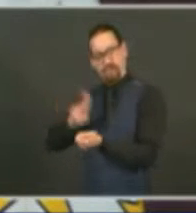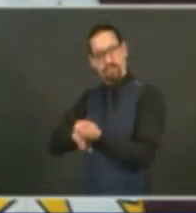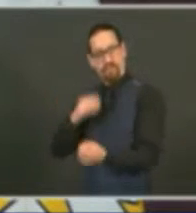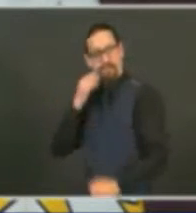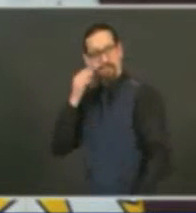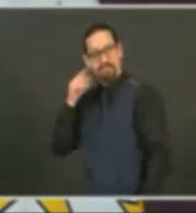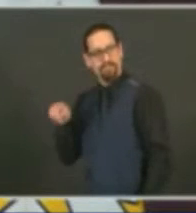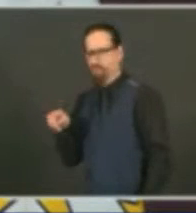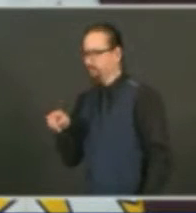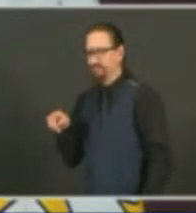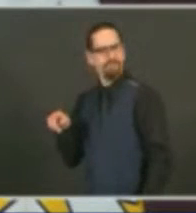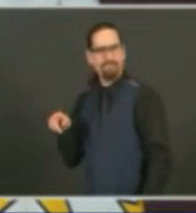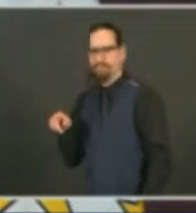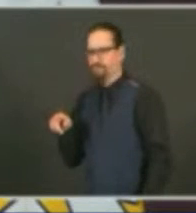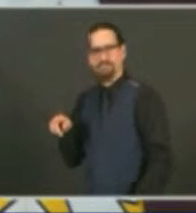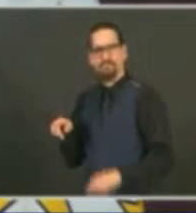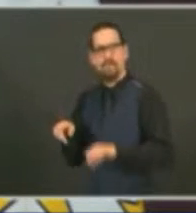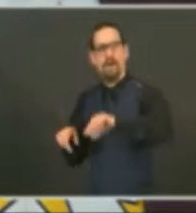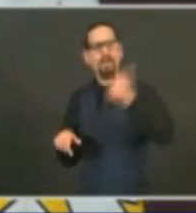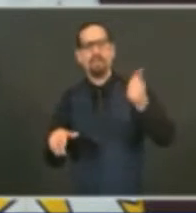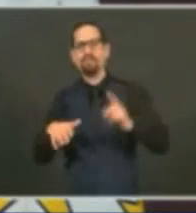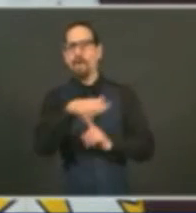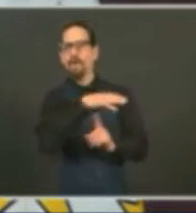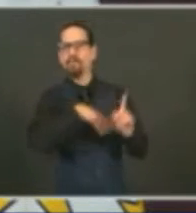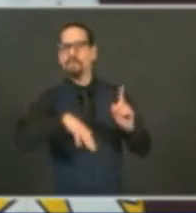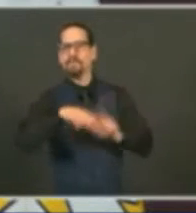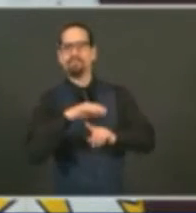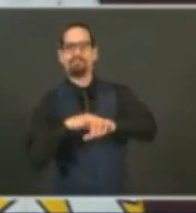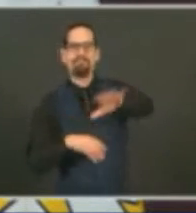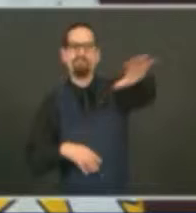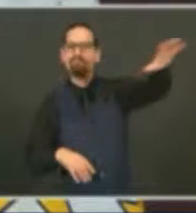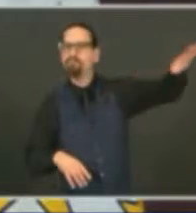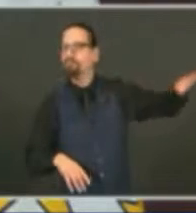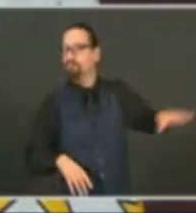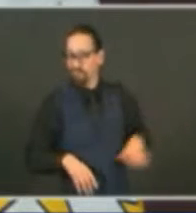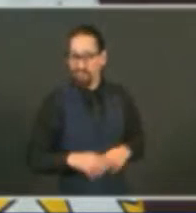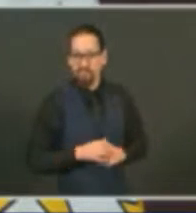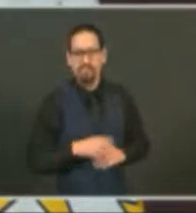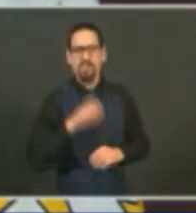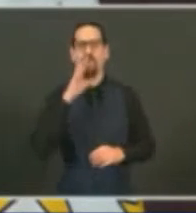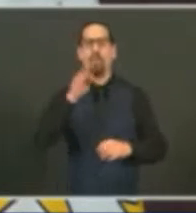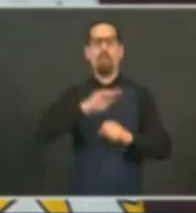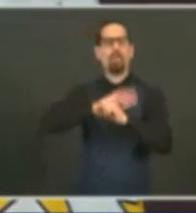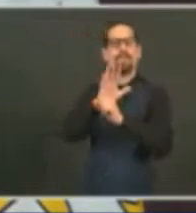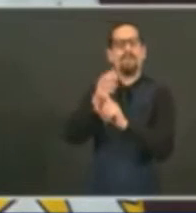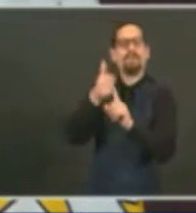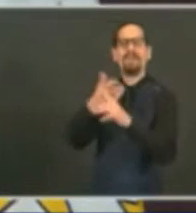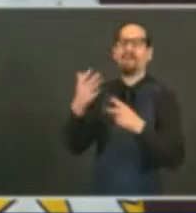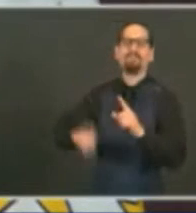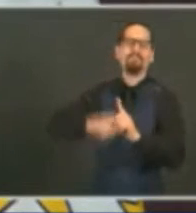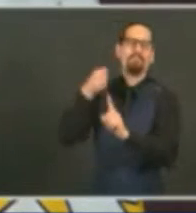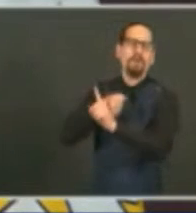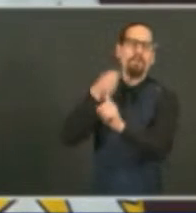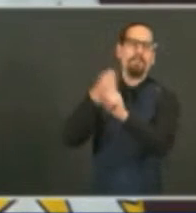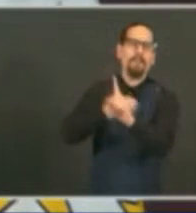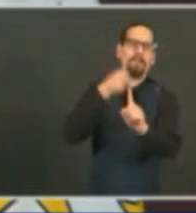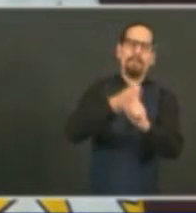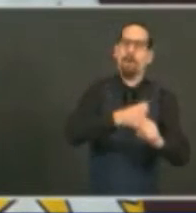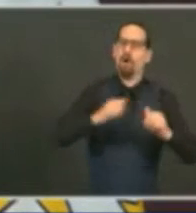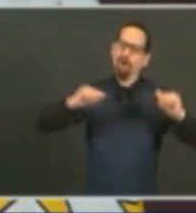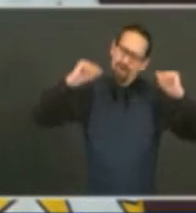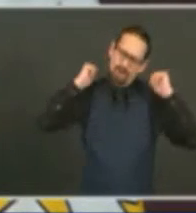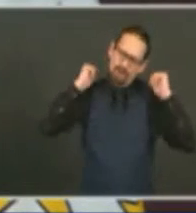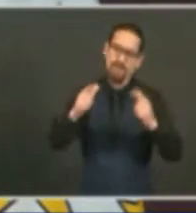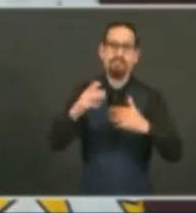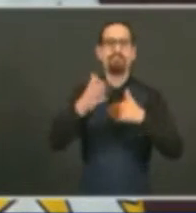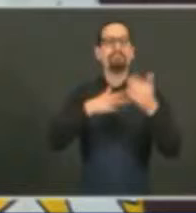Again, COVID-19 is affecting every demographic throughout the state. The changes that